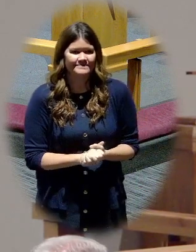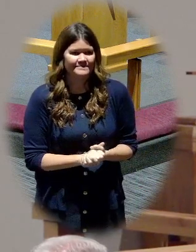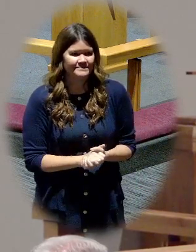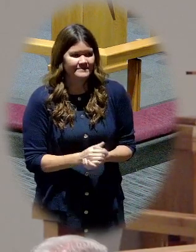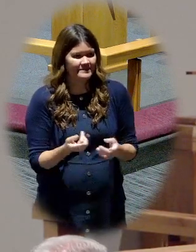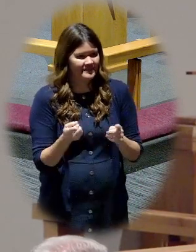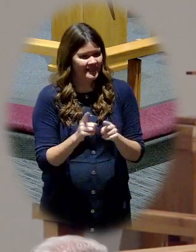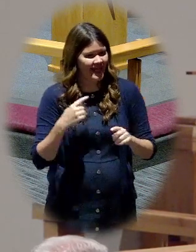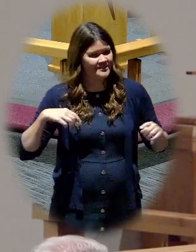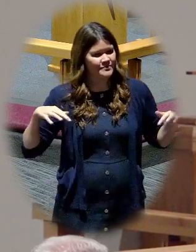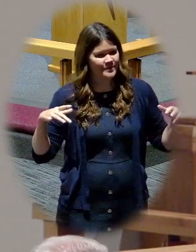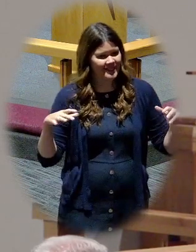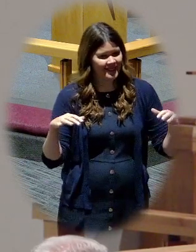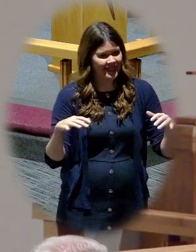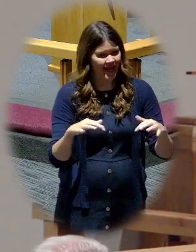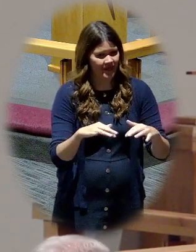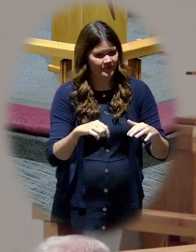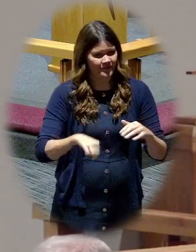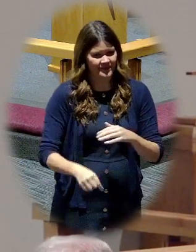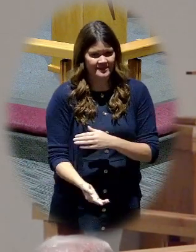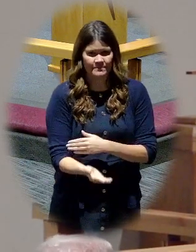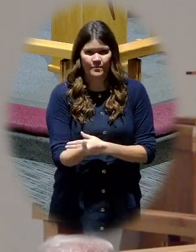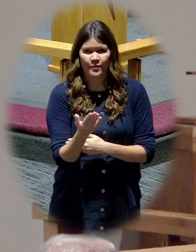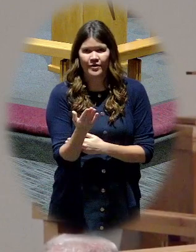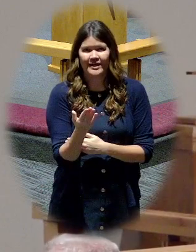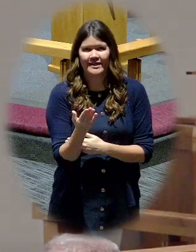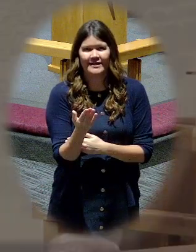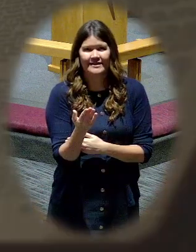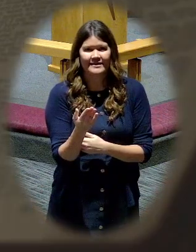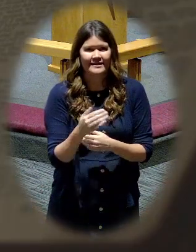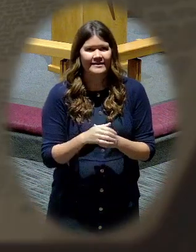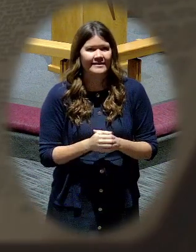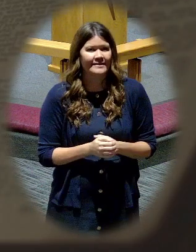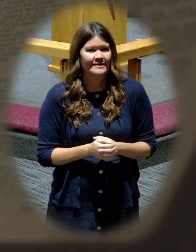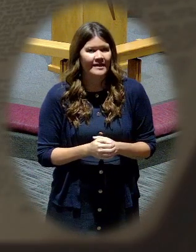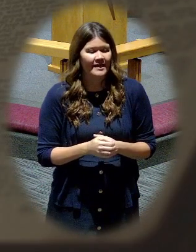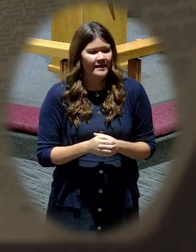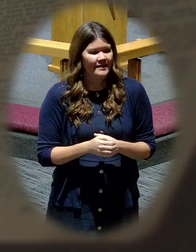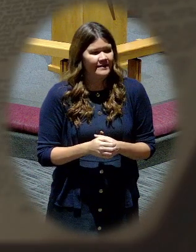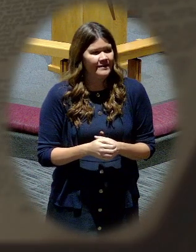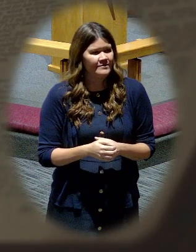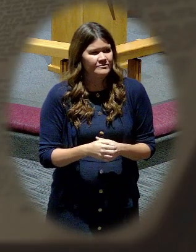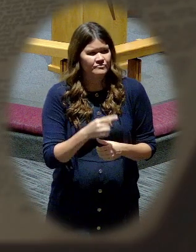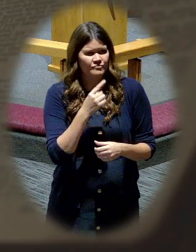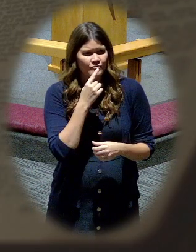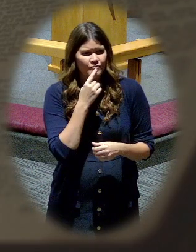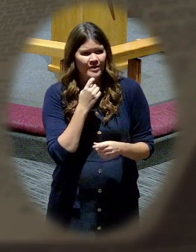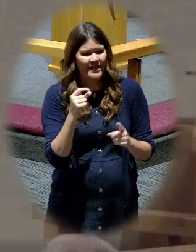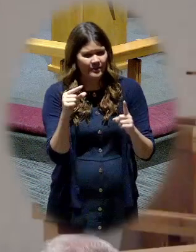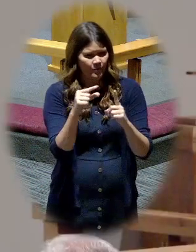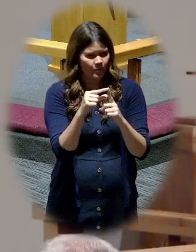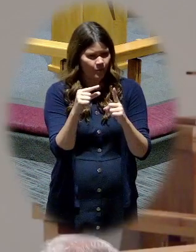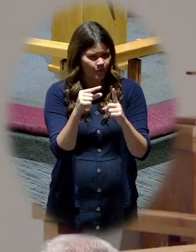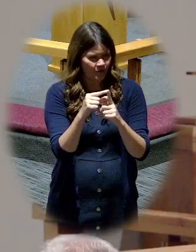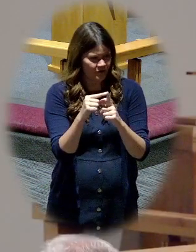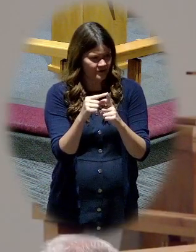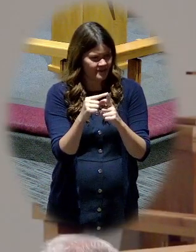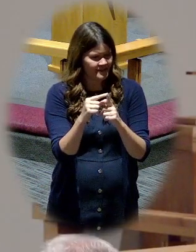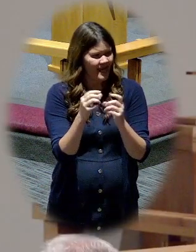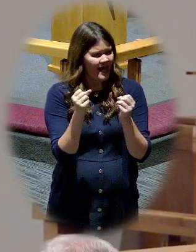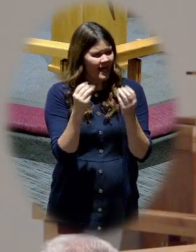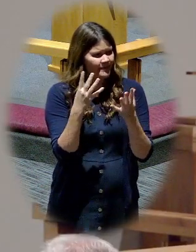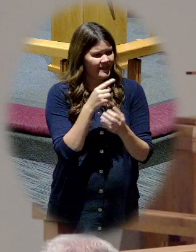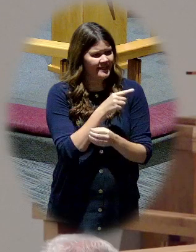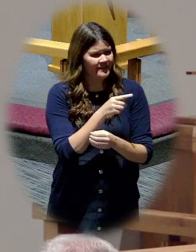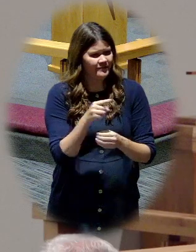As we gather this morning, this red letter thing, have you ever, how many of